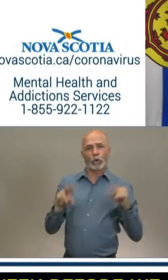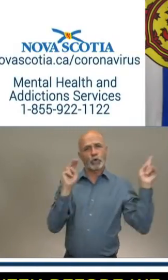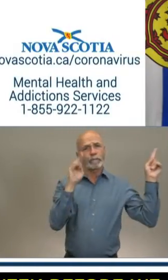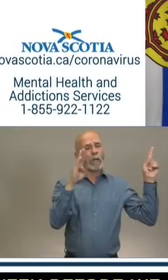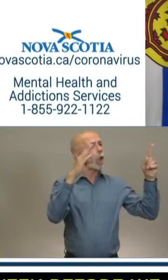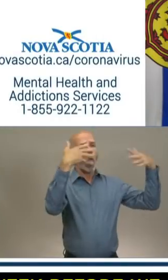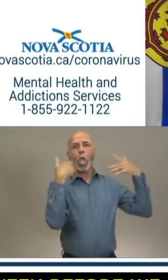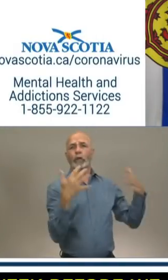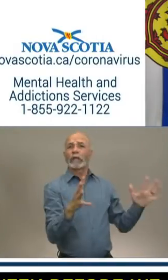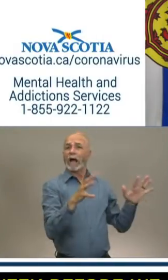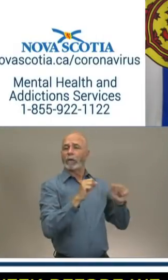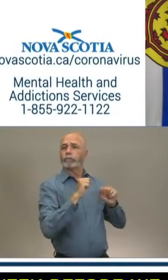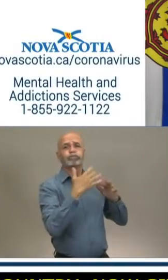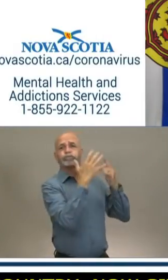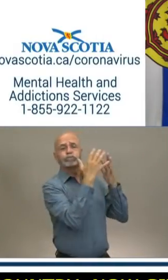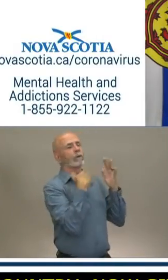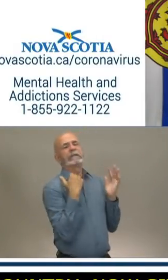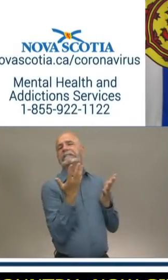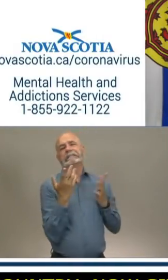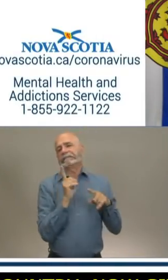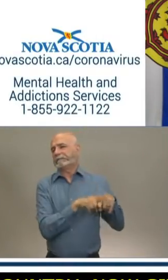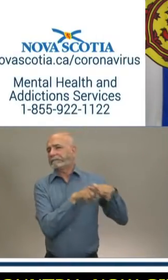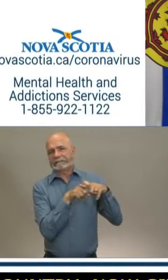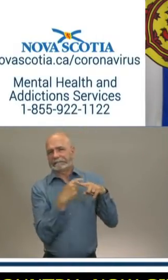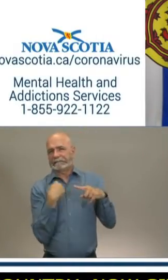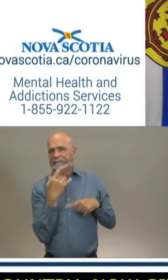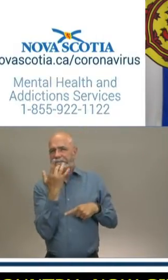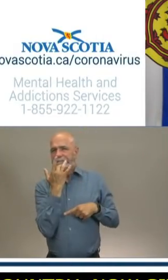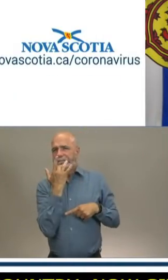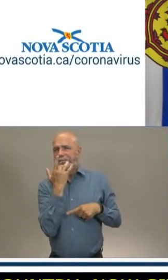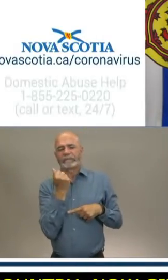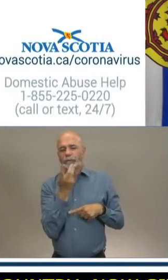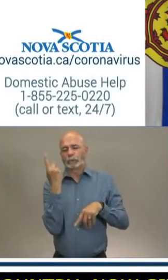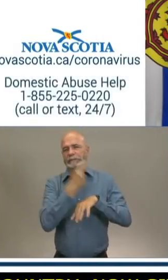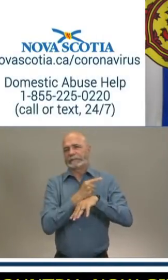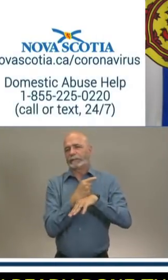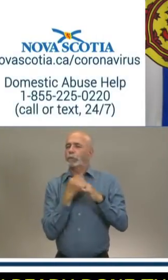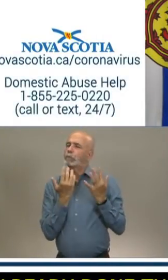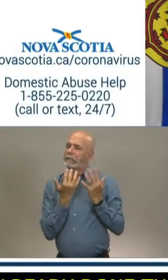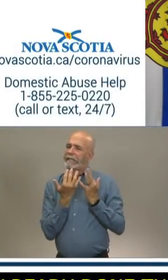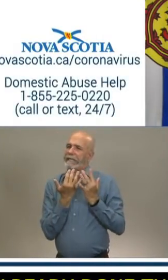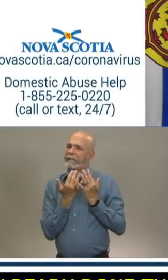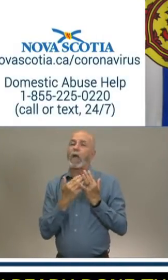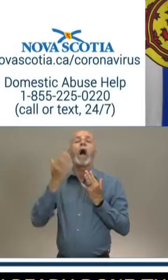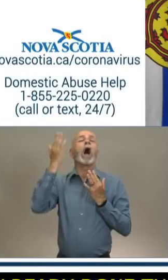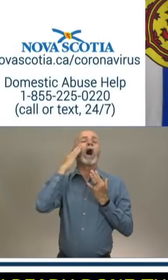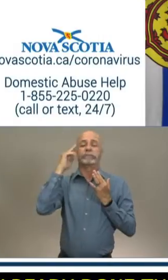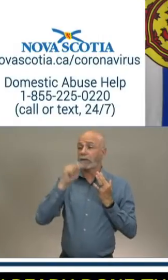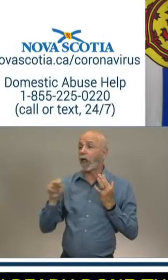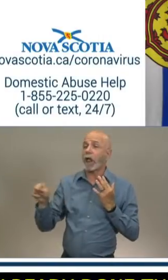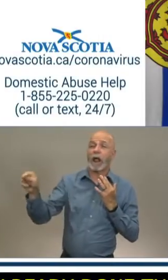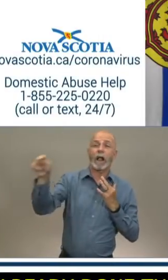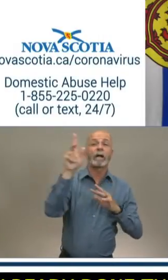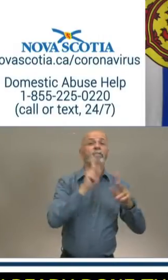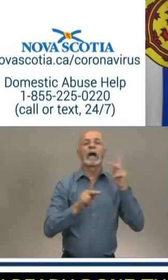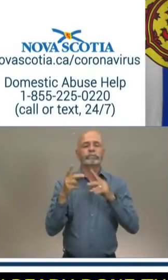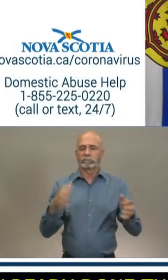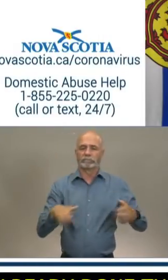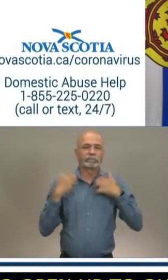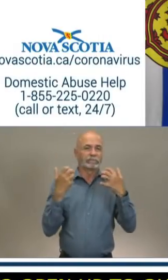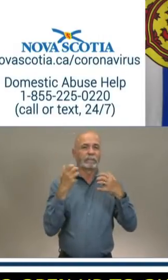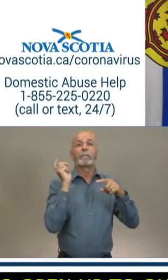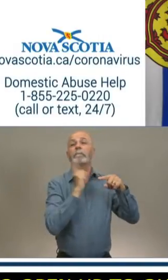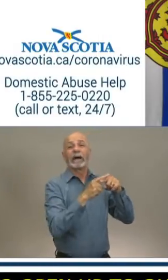to open up to our neighbor. Many of you showed your frustration by blocking our border, causing disruption to our healthcare